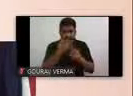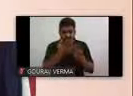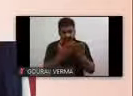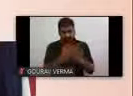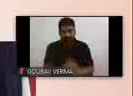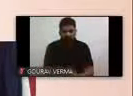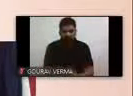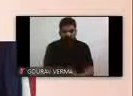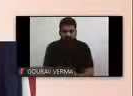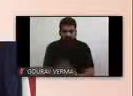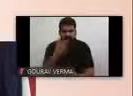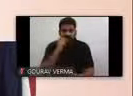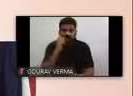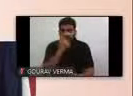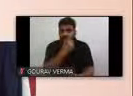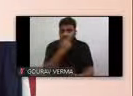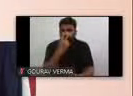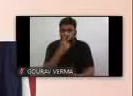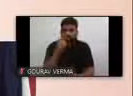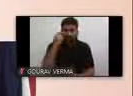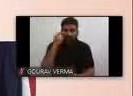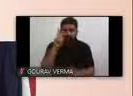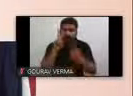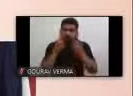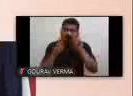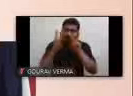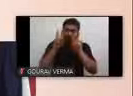Please watch his eyes, his expression.